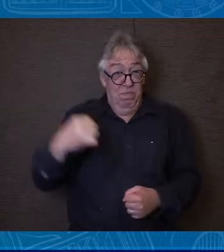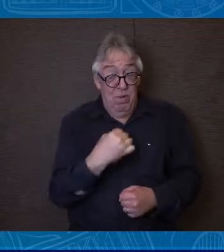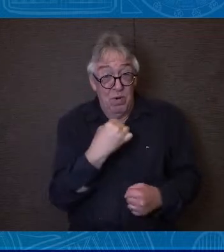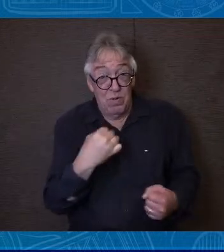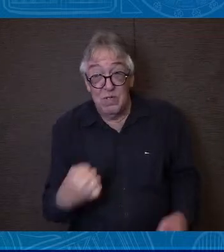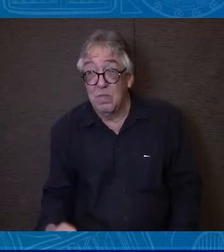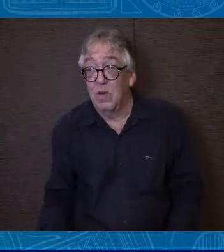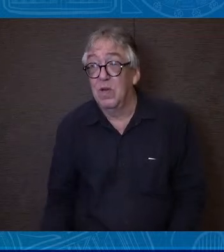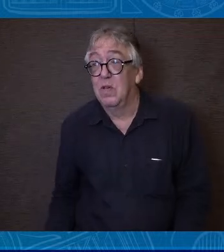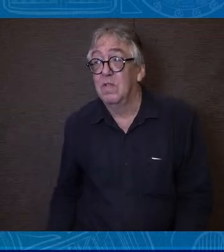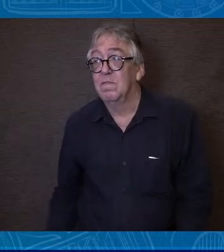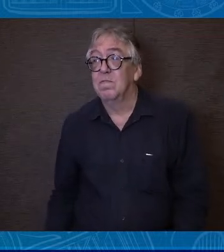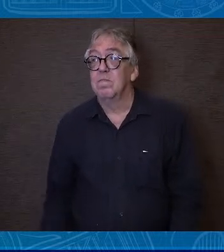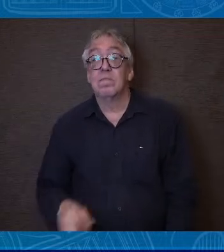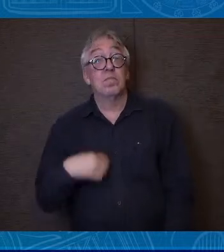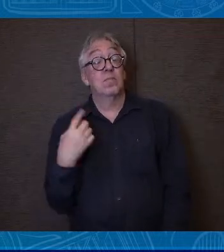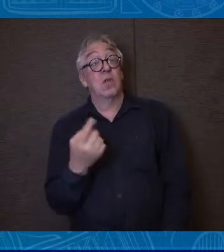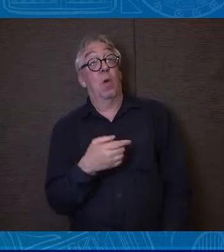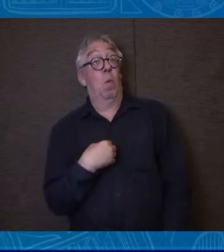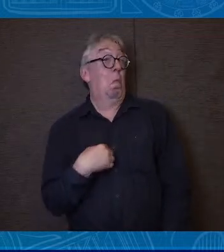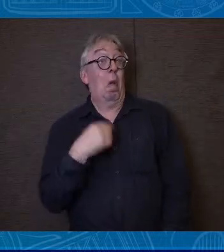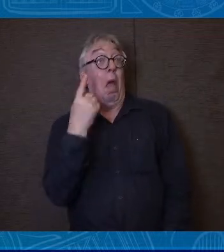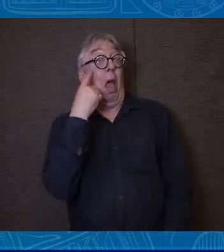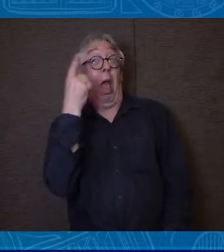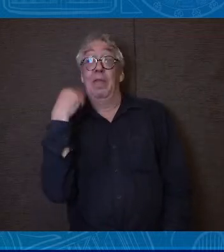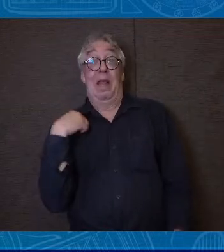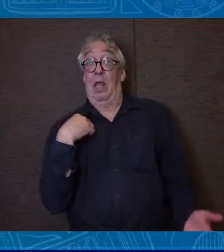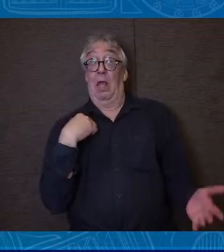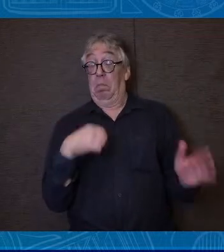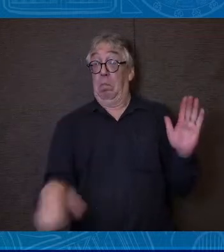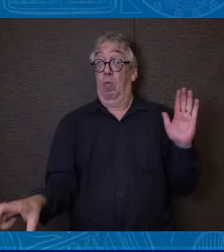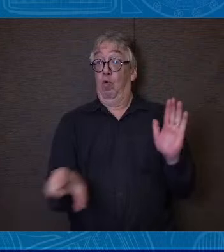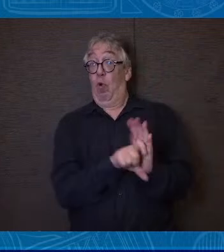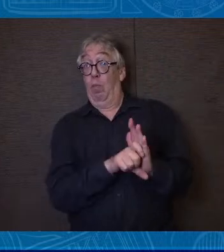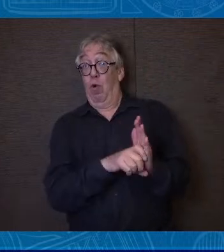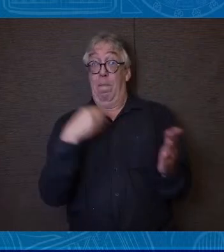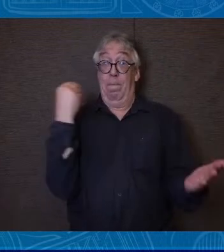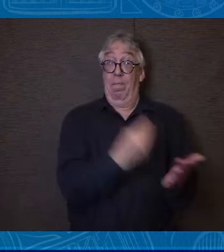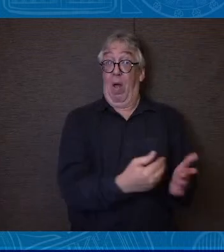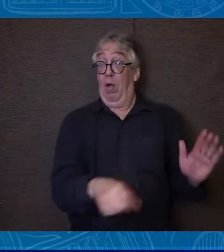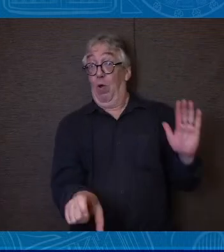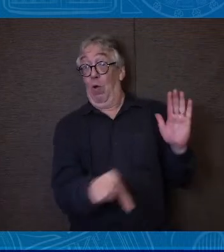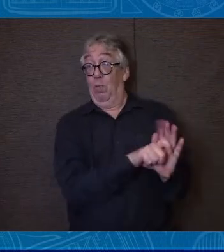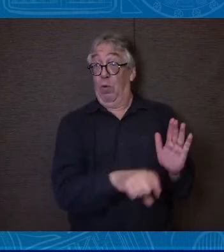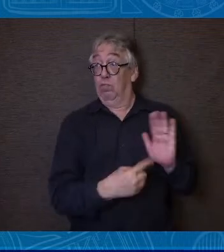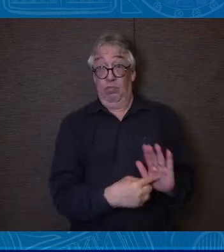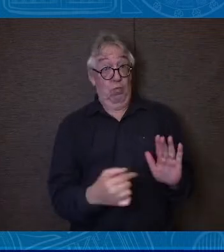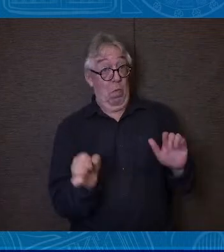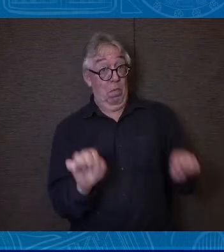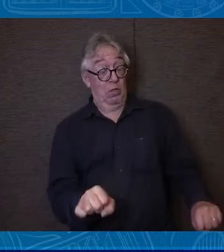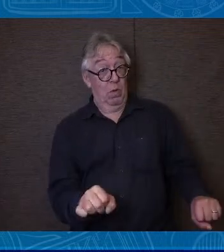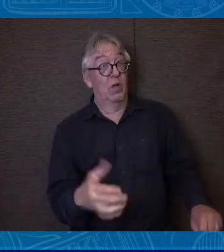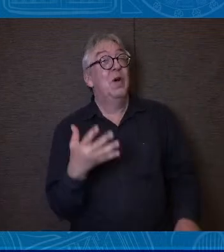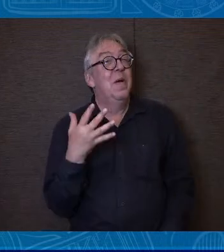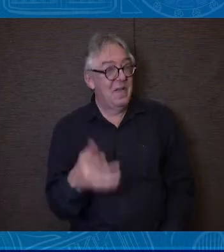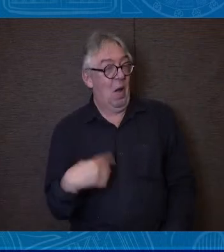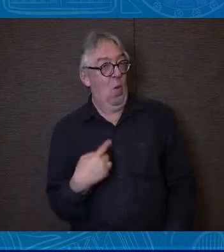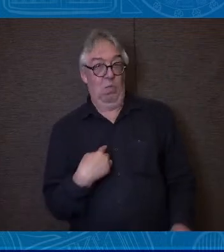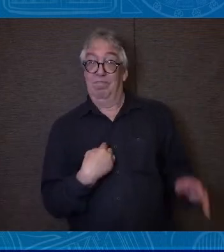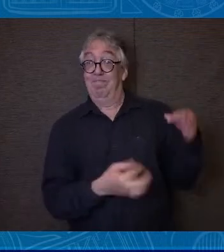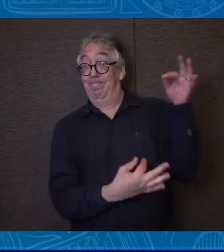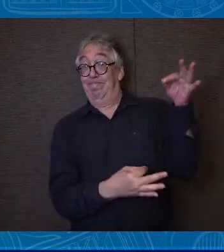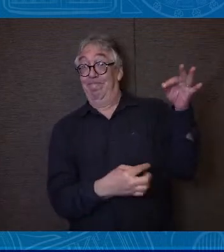have a patent. We deposit a patent to show that it's possible. And so now we are developing a